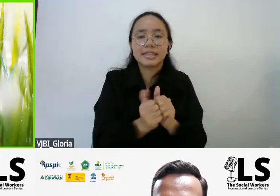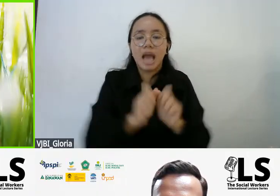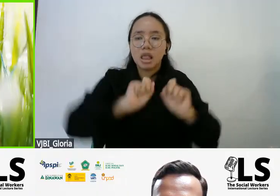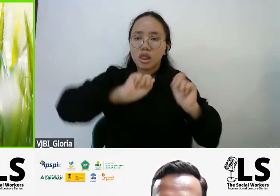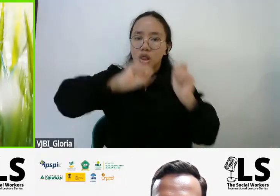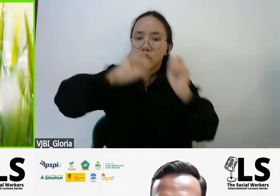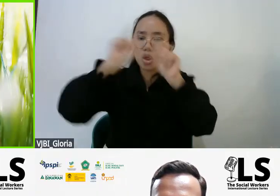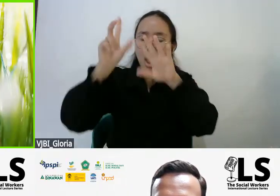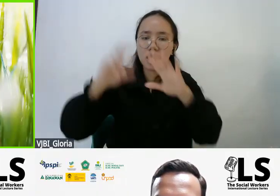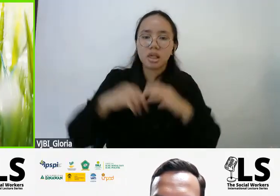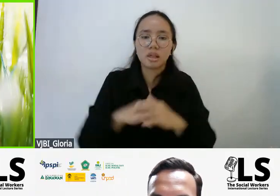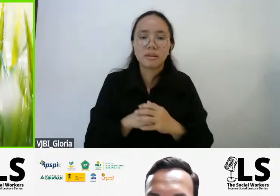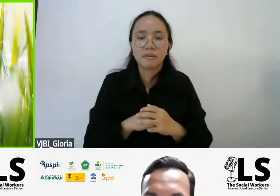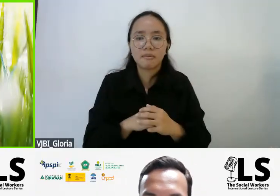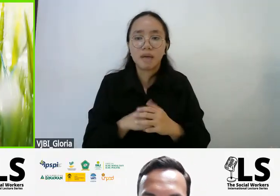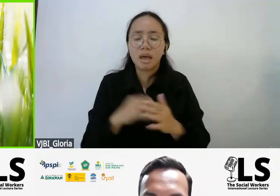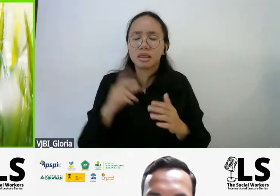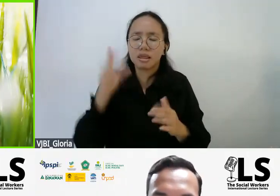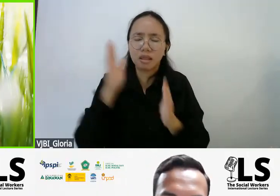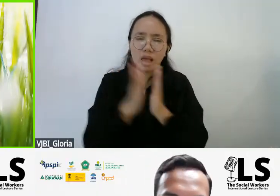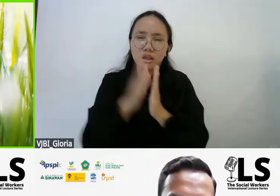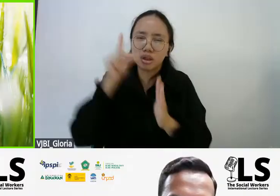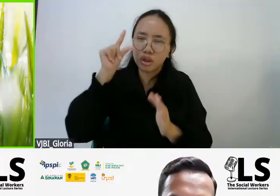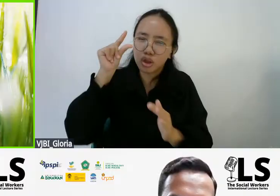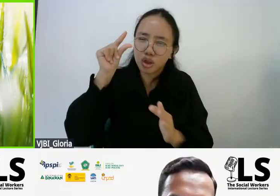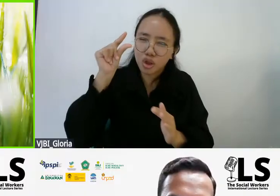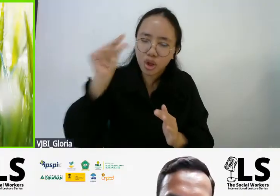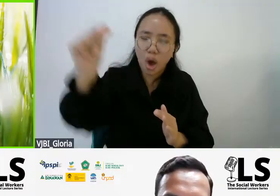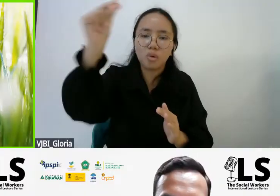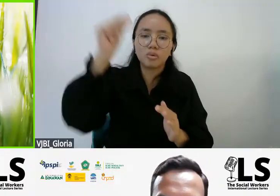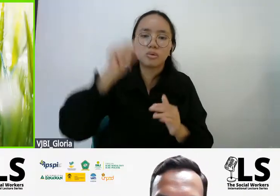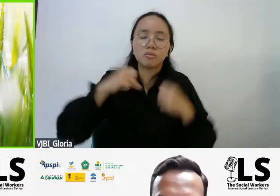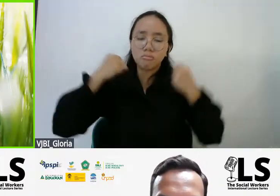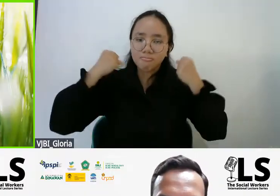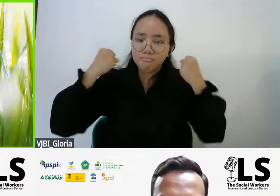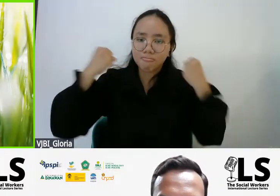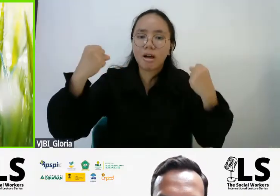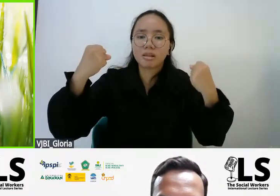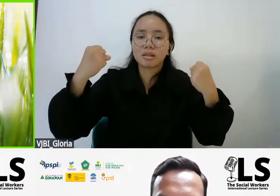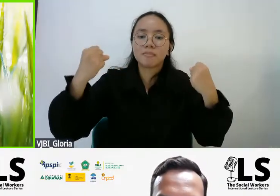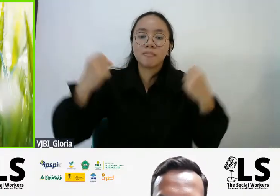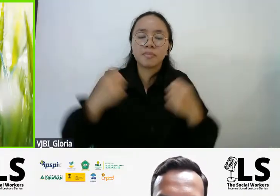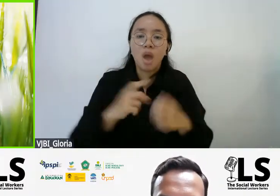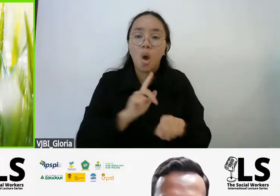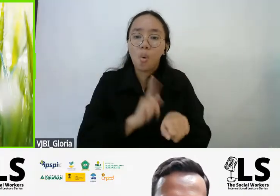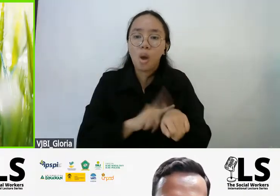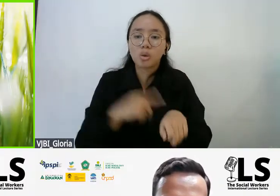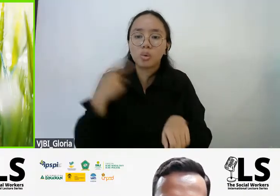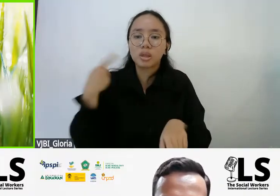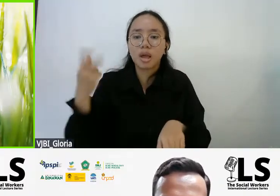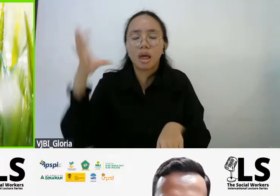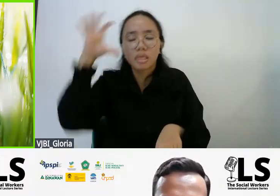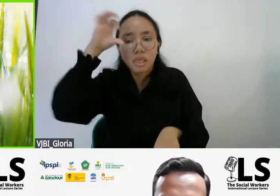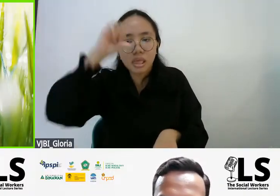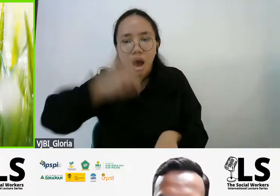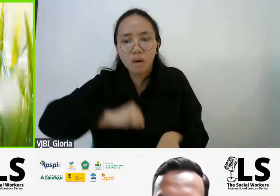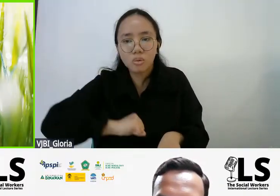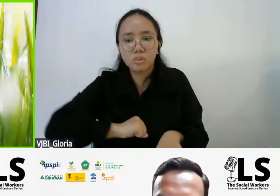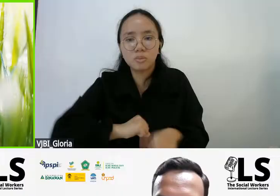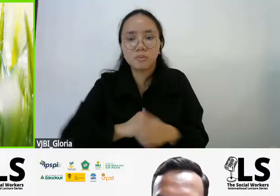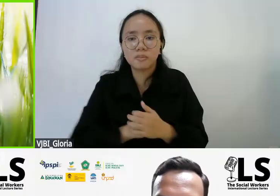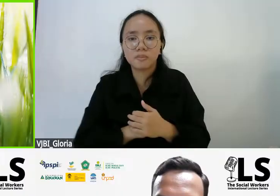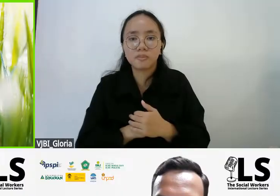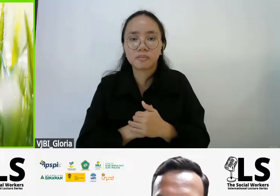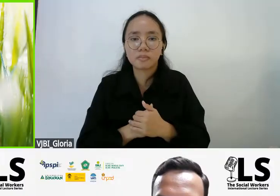than you realize. You have so much more power, but it's getting together and realizing that